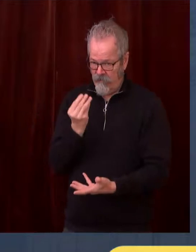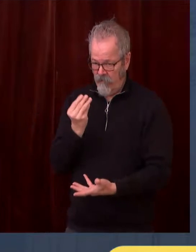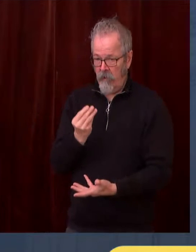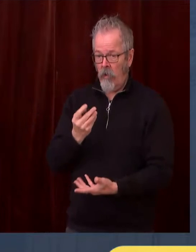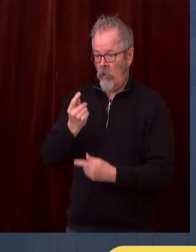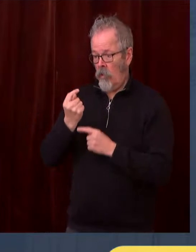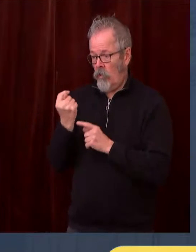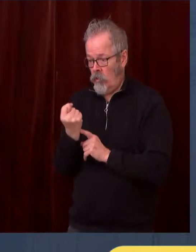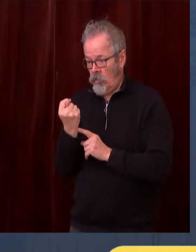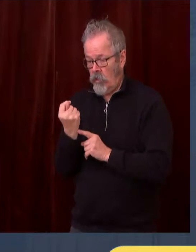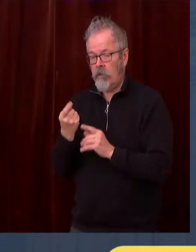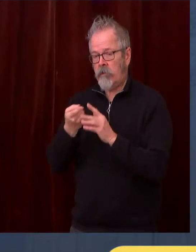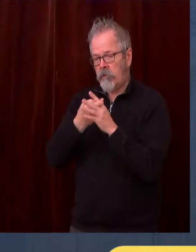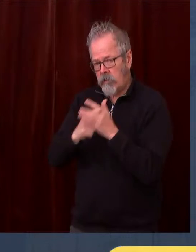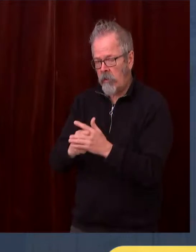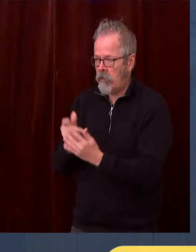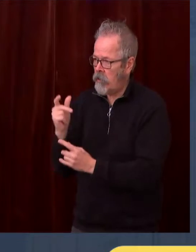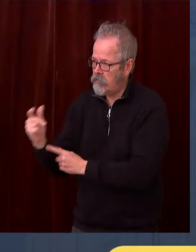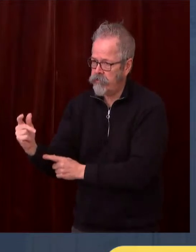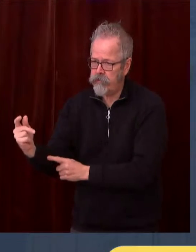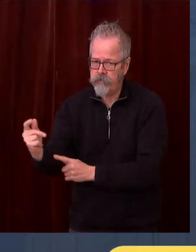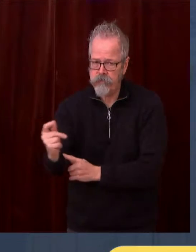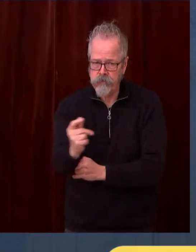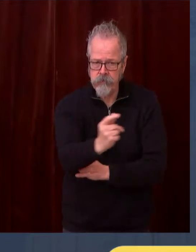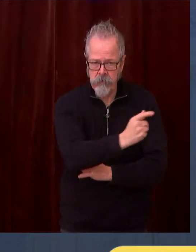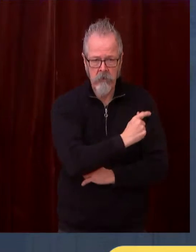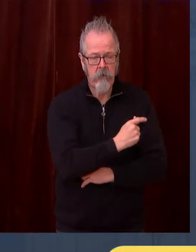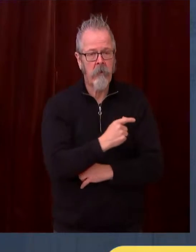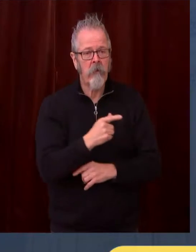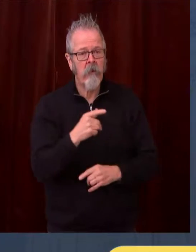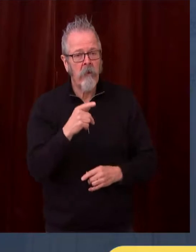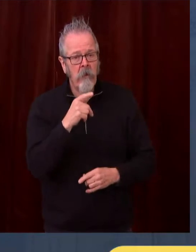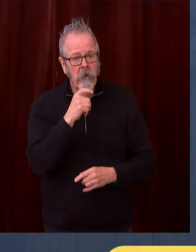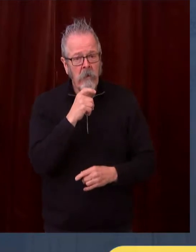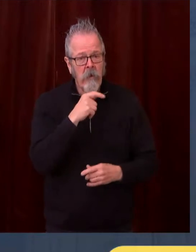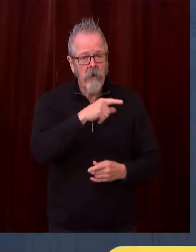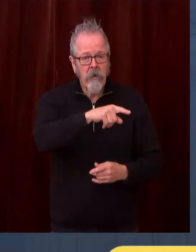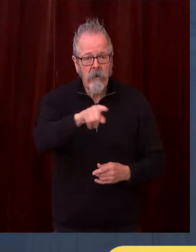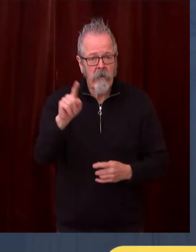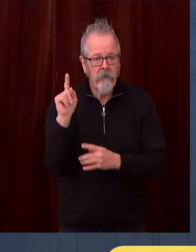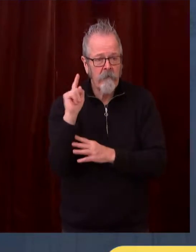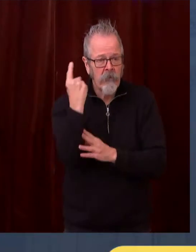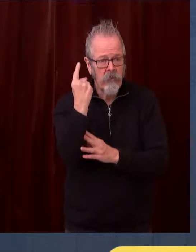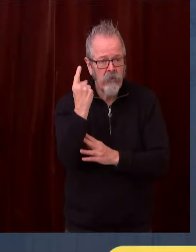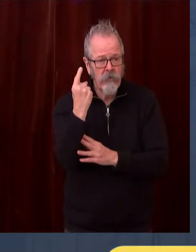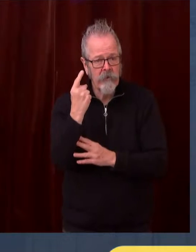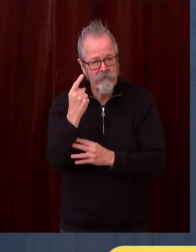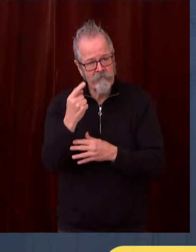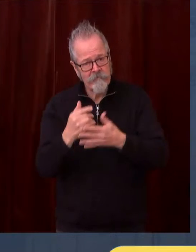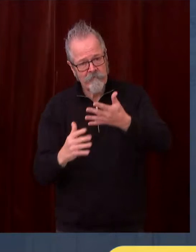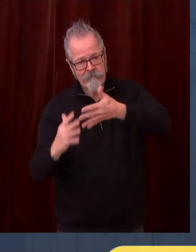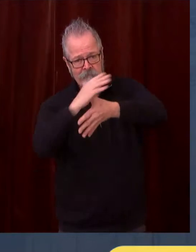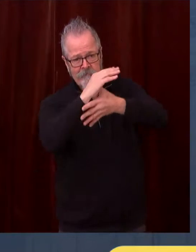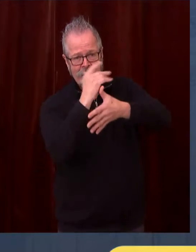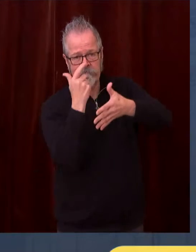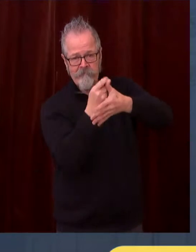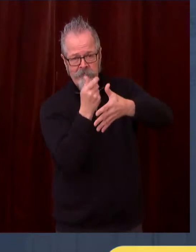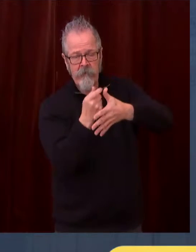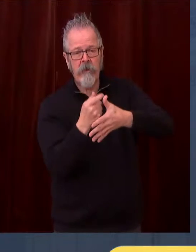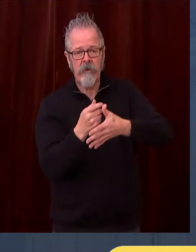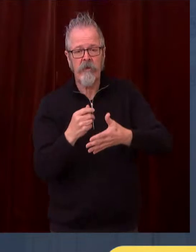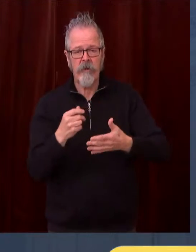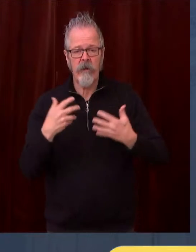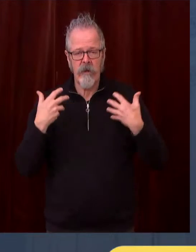healthcare workers who are most at risk to transmit the disease or receive the disease, and also to our folks